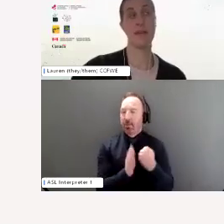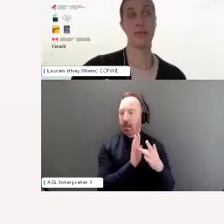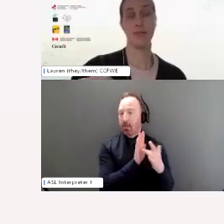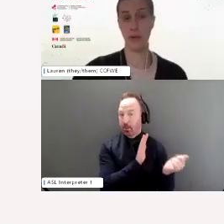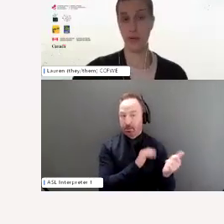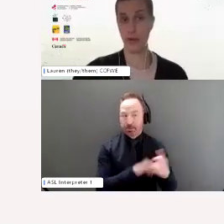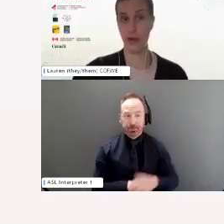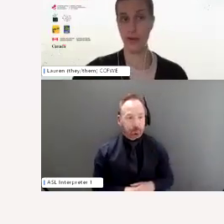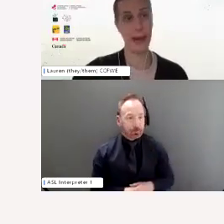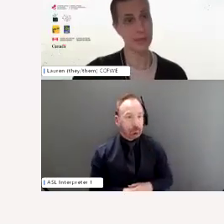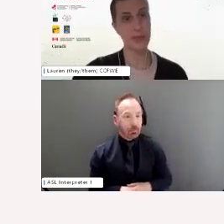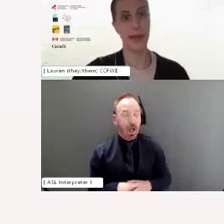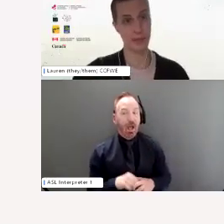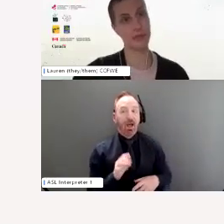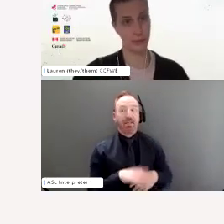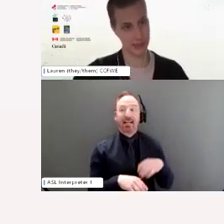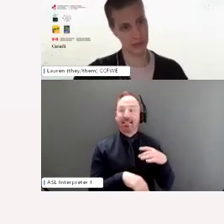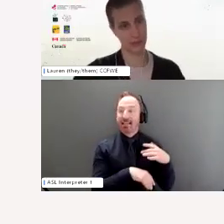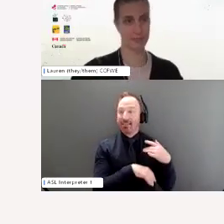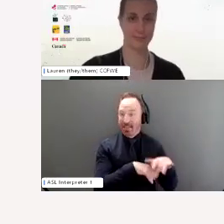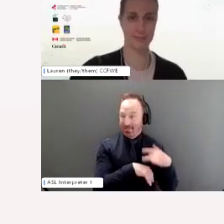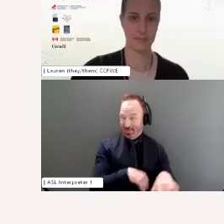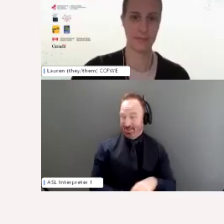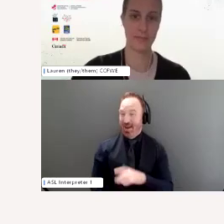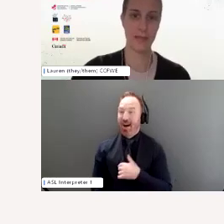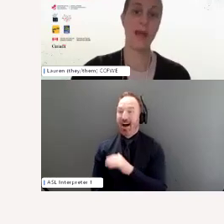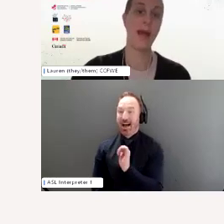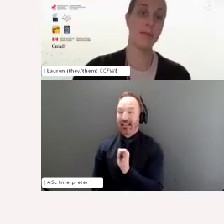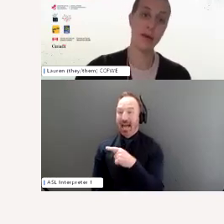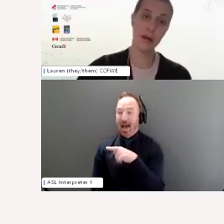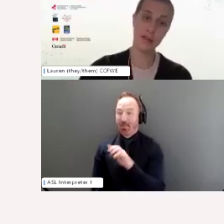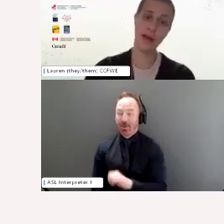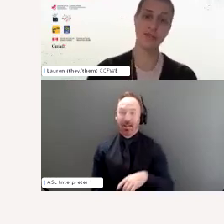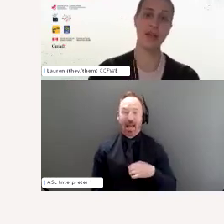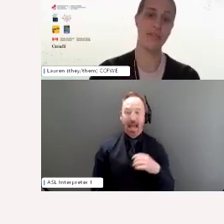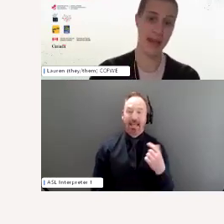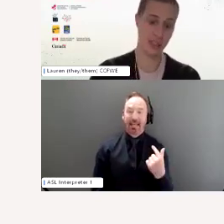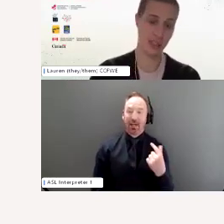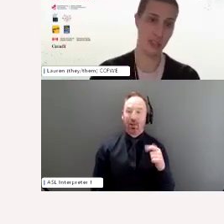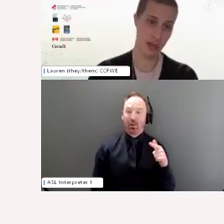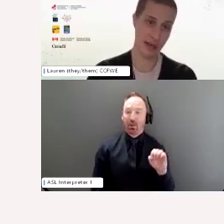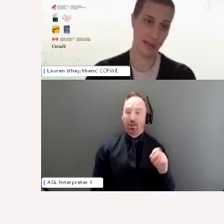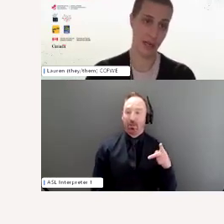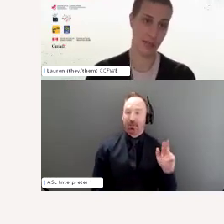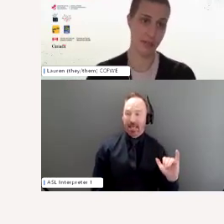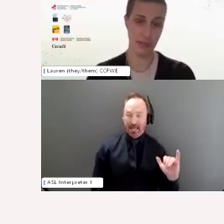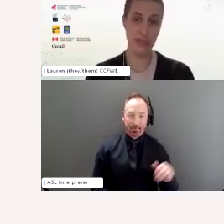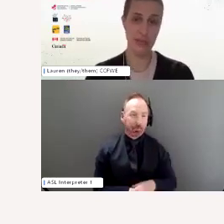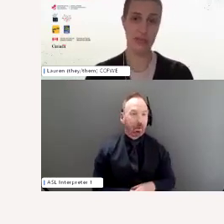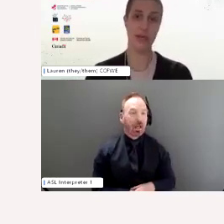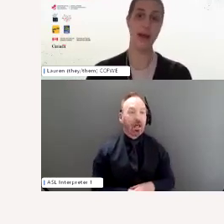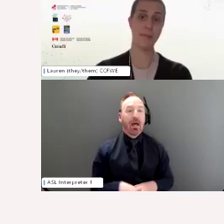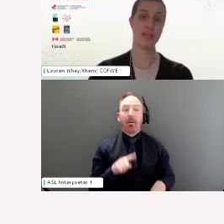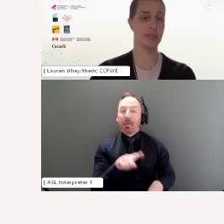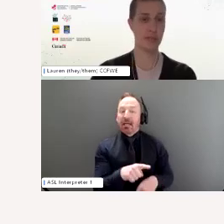And that is available both on Apple and the Google Play Store. And then we also have developed fact sheets on economic